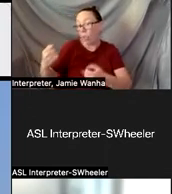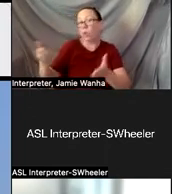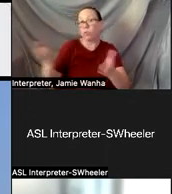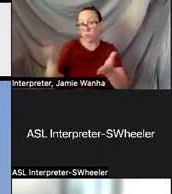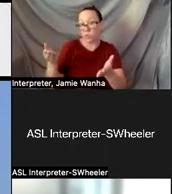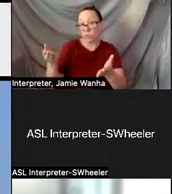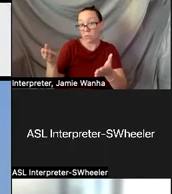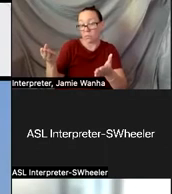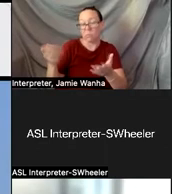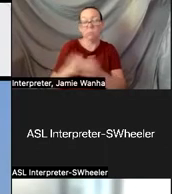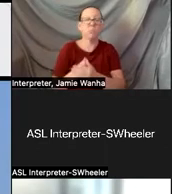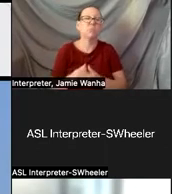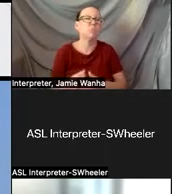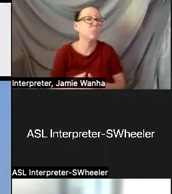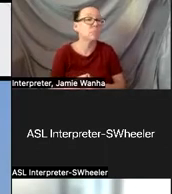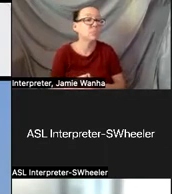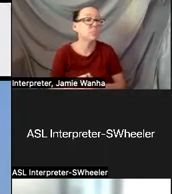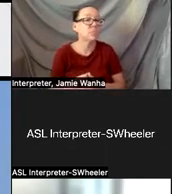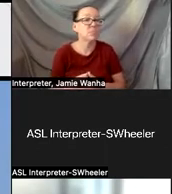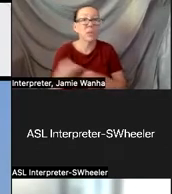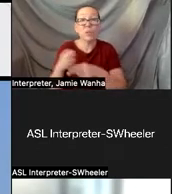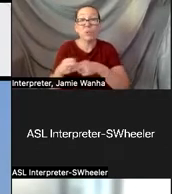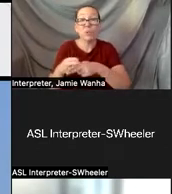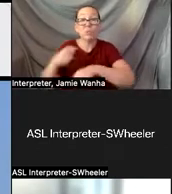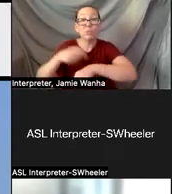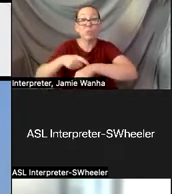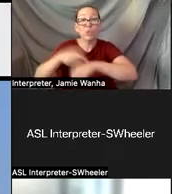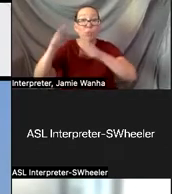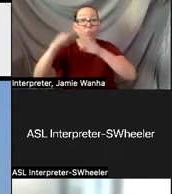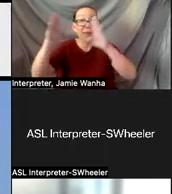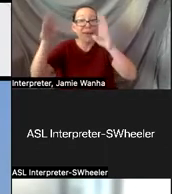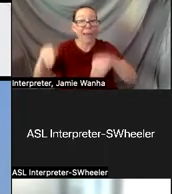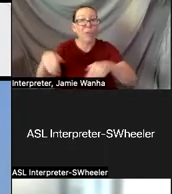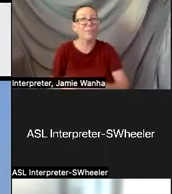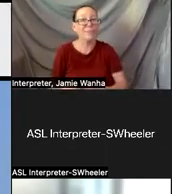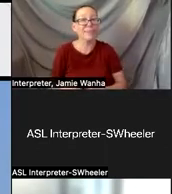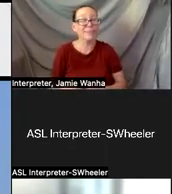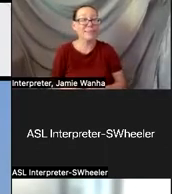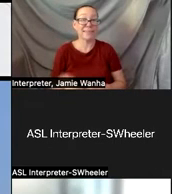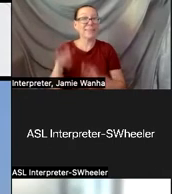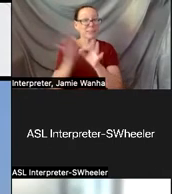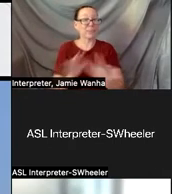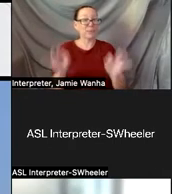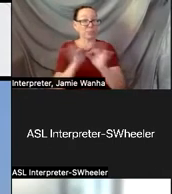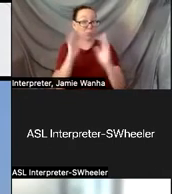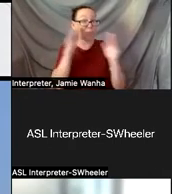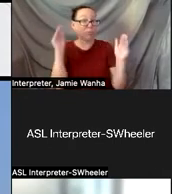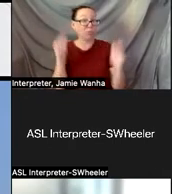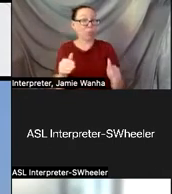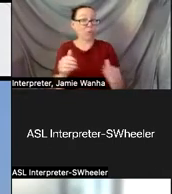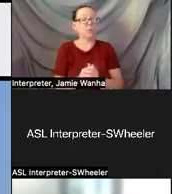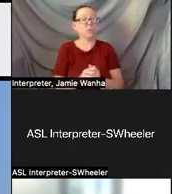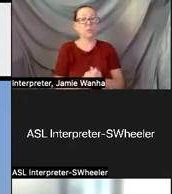earthquake. Temporary housing, of course, that's going to be one of our main focus areas, making sure